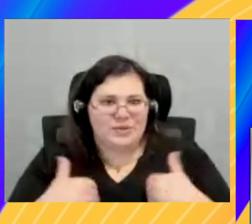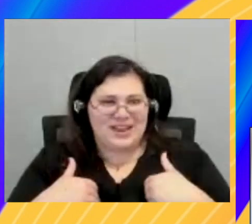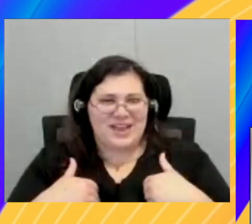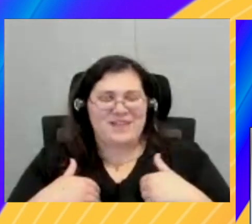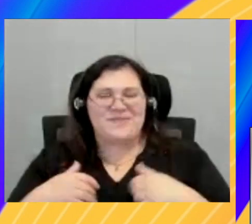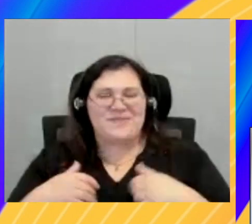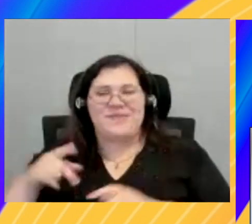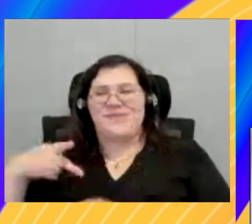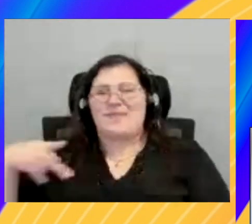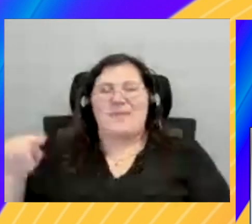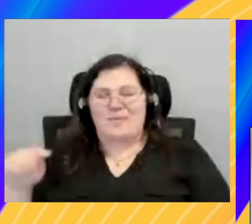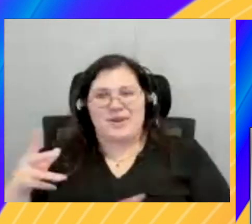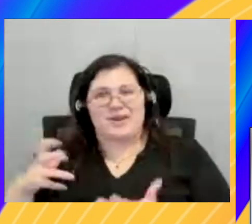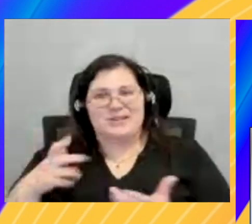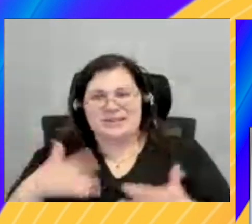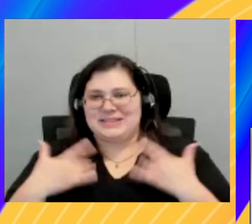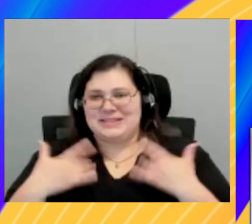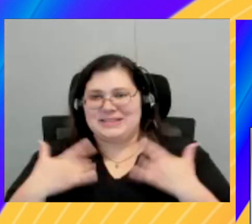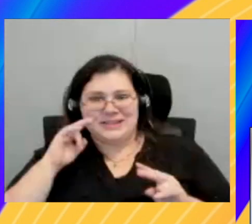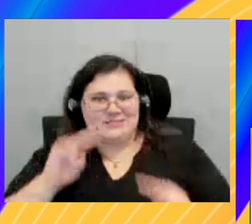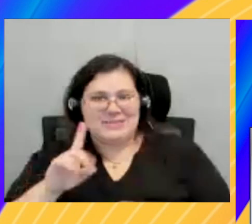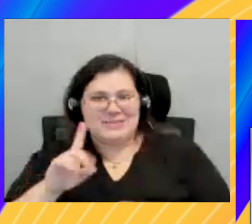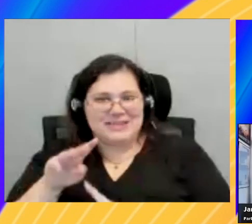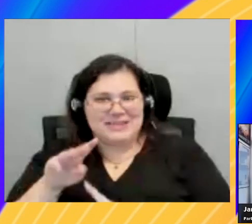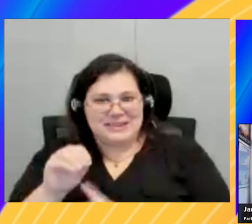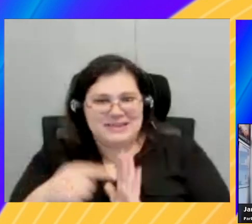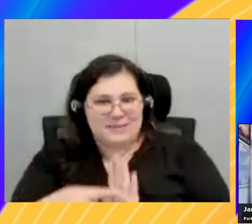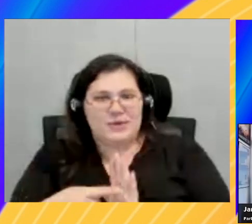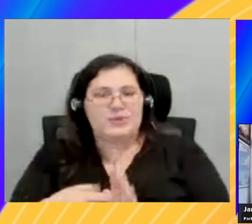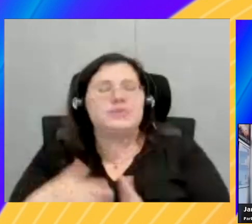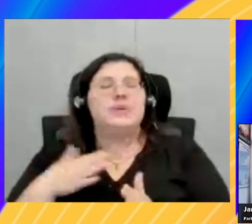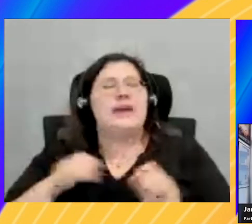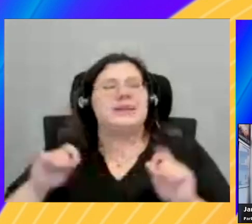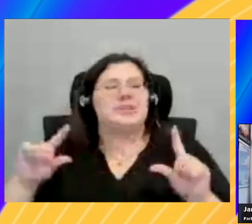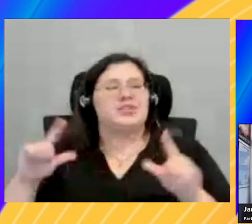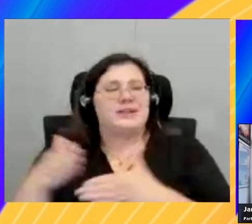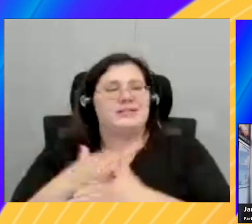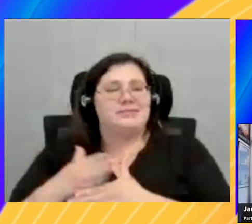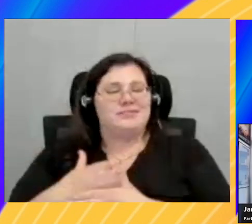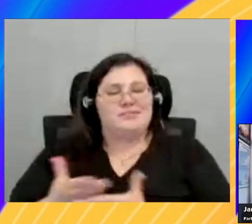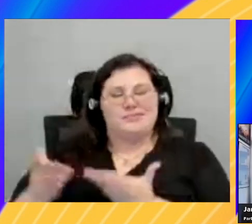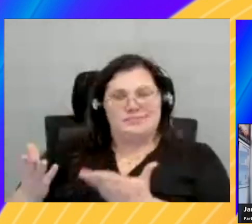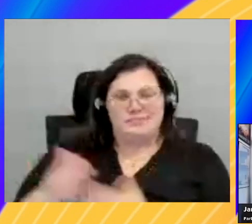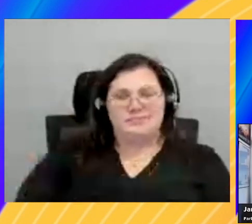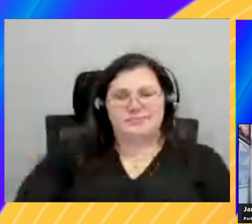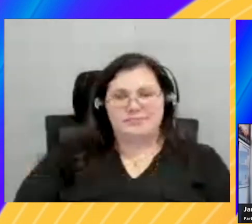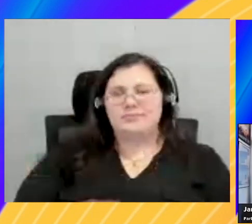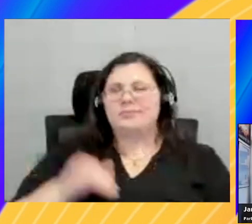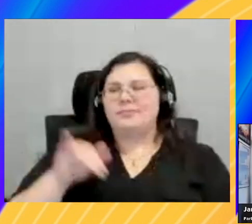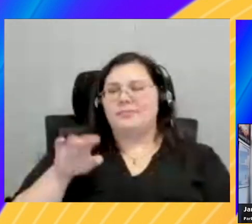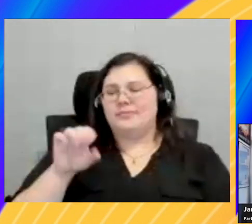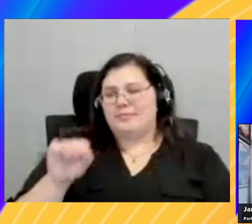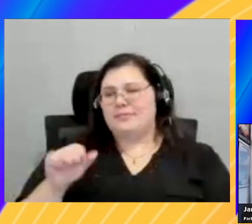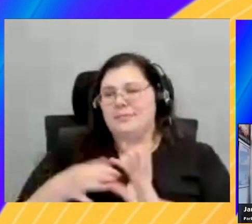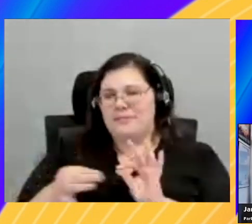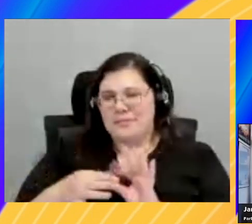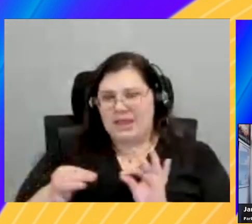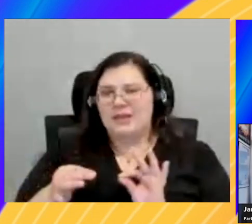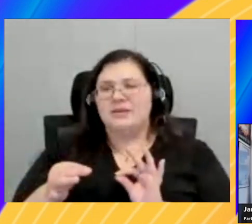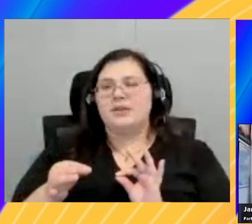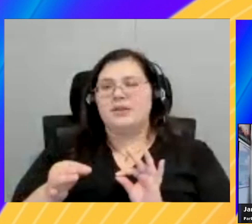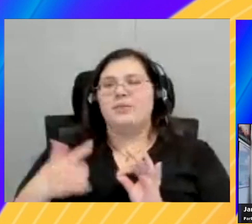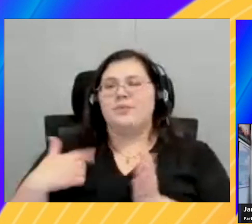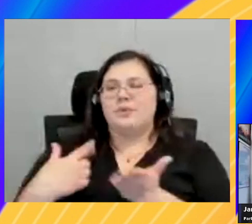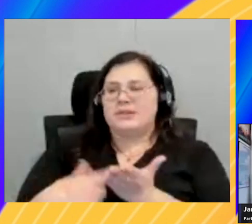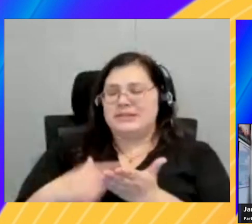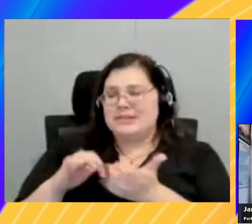demo. So I'll go ahead and share my screen here. Like James mentioned, we're going to talk about how to improve security posture with end-to-end